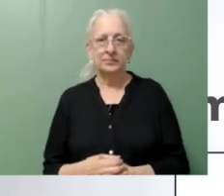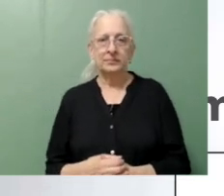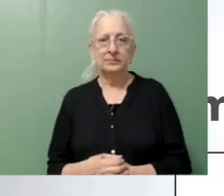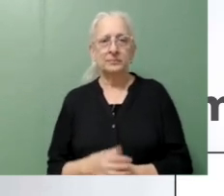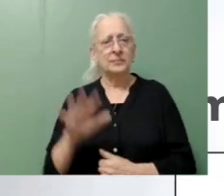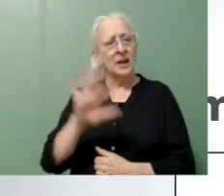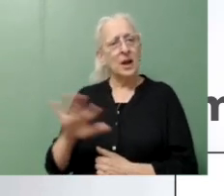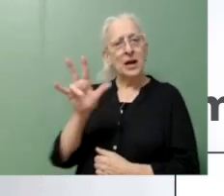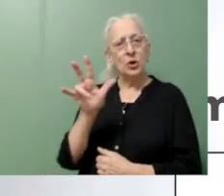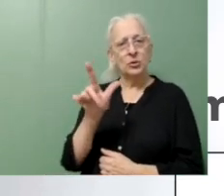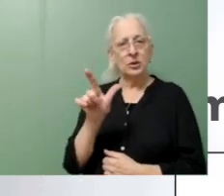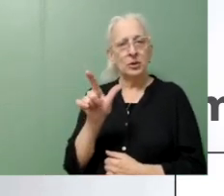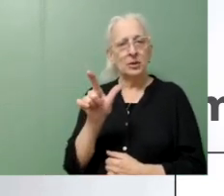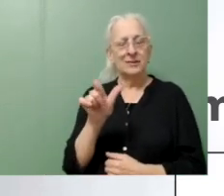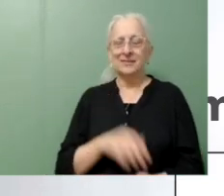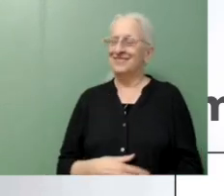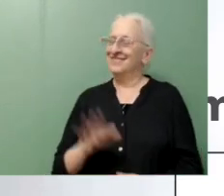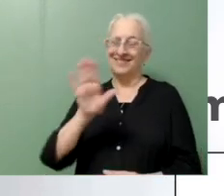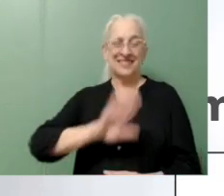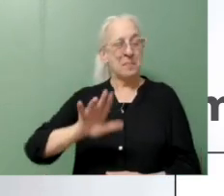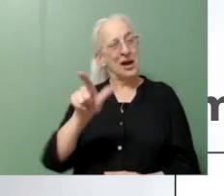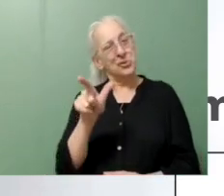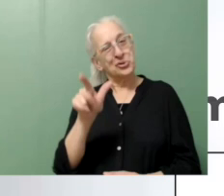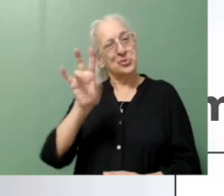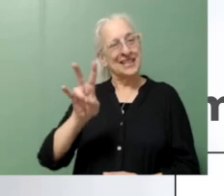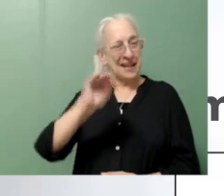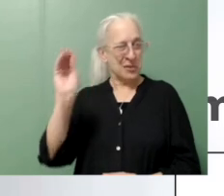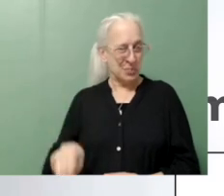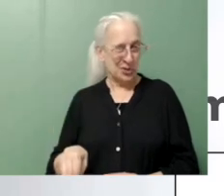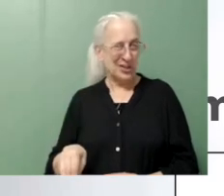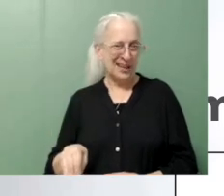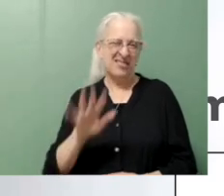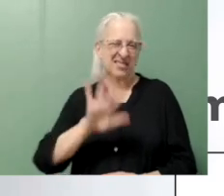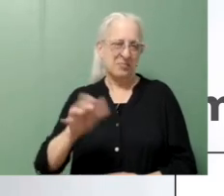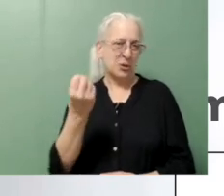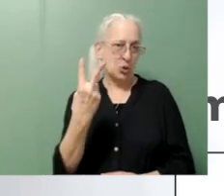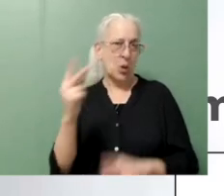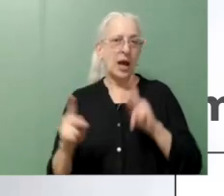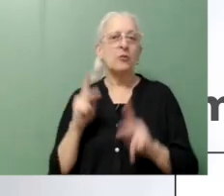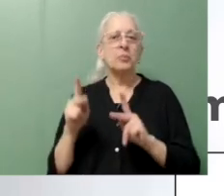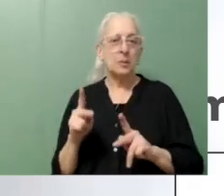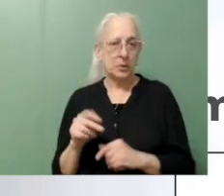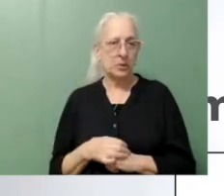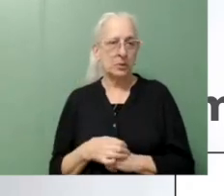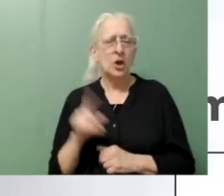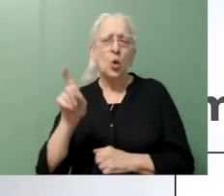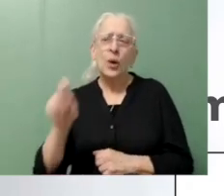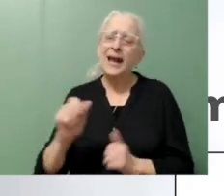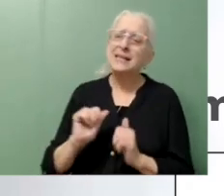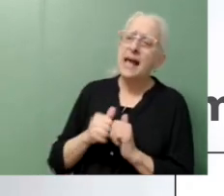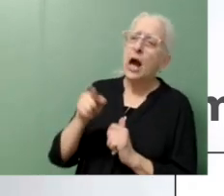About 27% of public attendees, or 12 people, responded to the question about how they prefer to